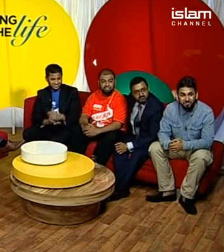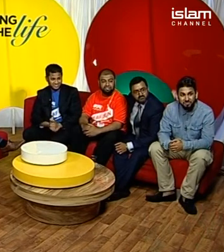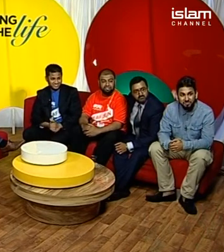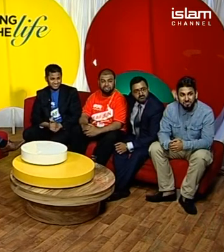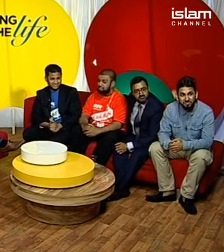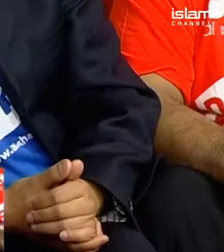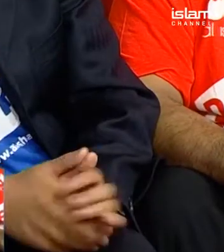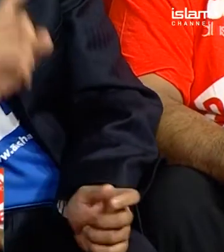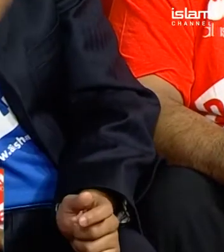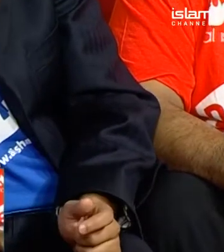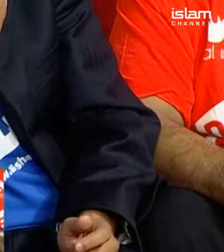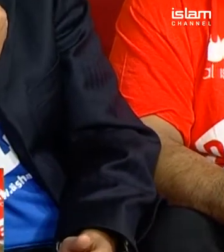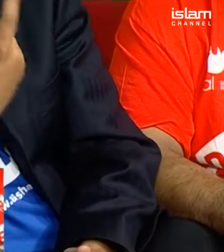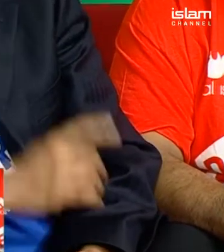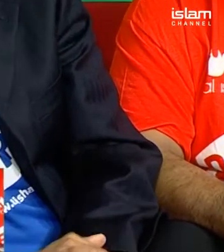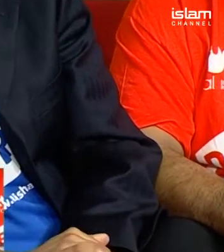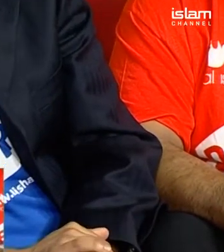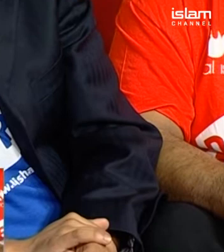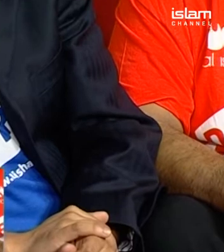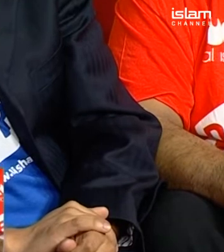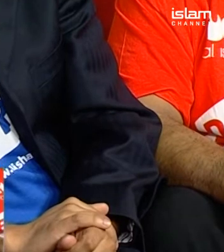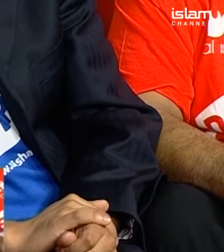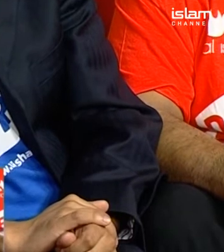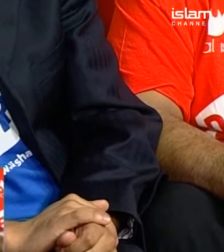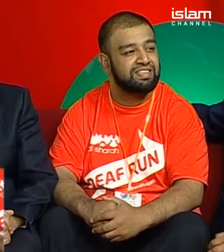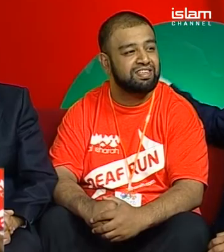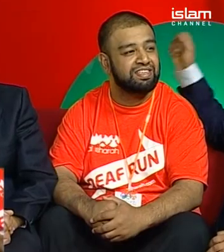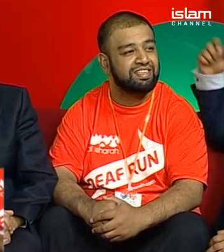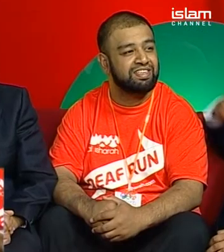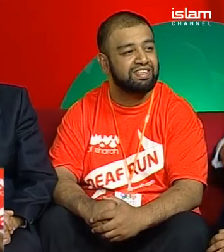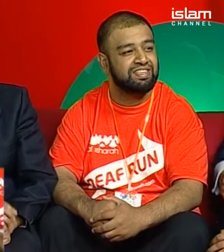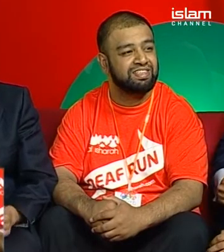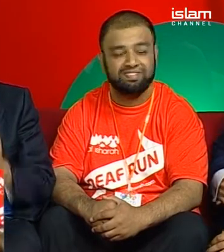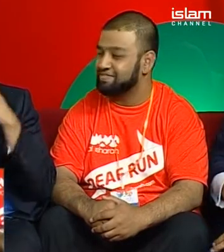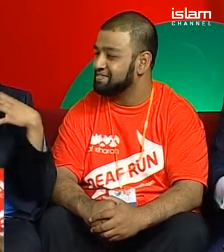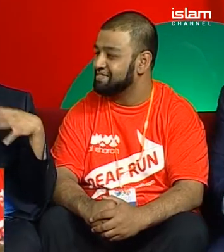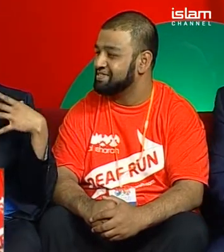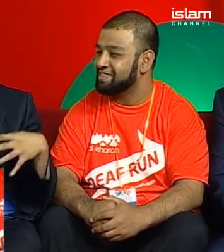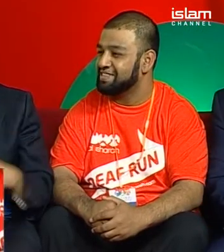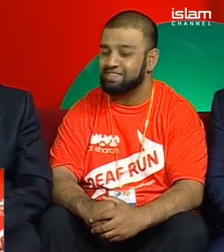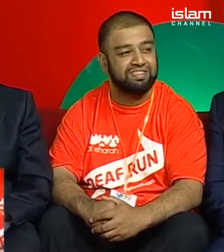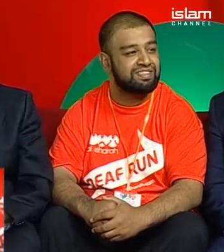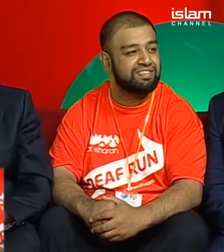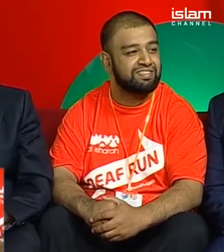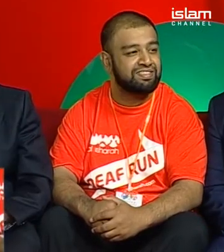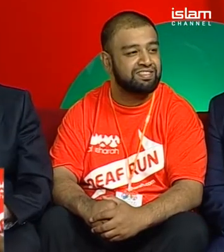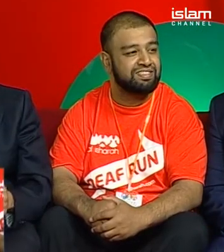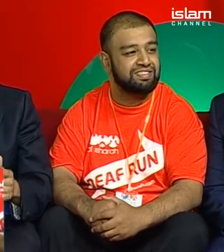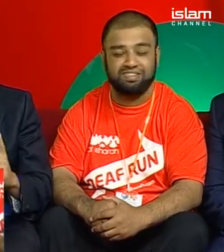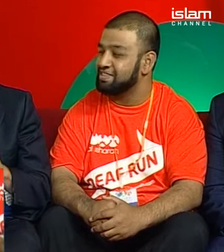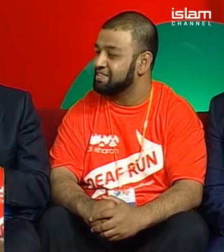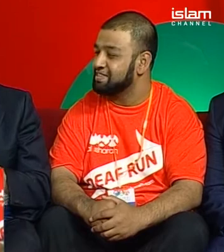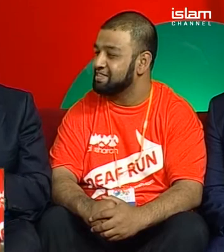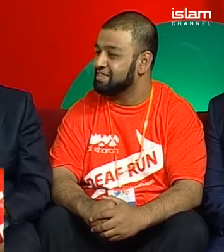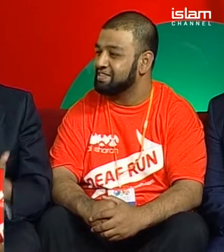now for the first time ever. There is the first time ever there on Islam Channel. There's the box. It's even box. Fantastic. So there you go. If we can just get that, that's it. Now,